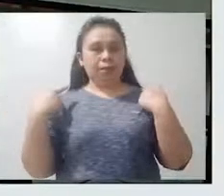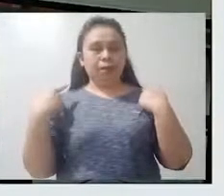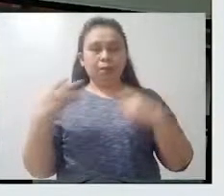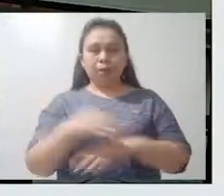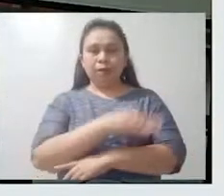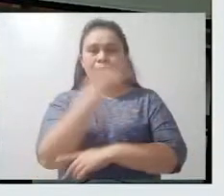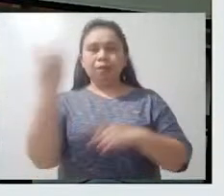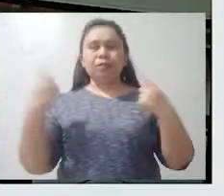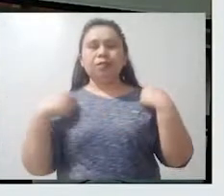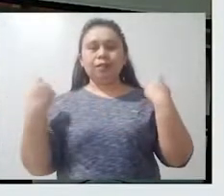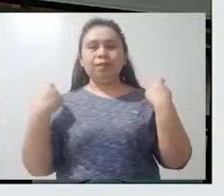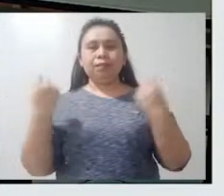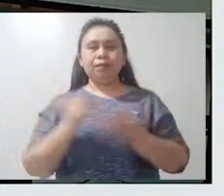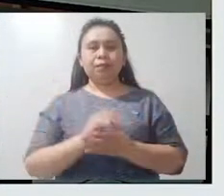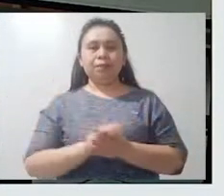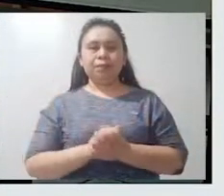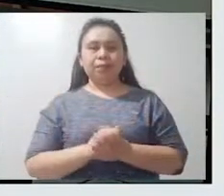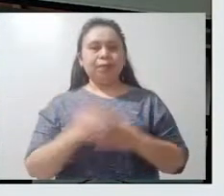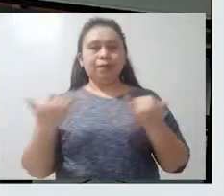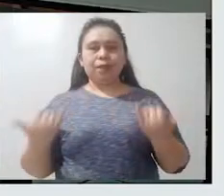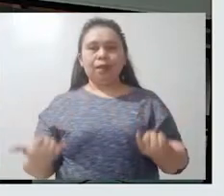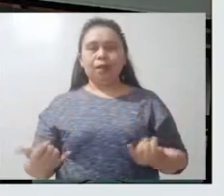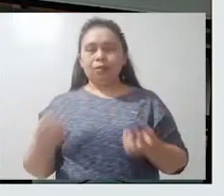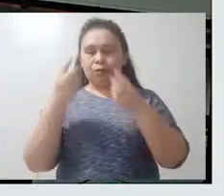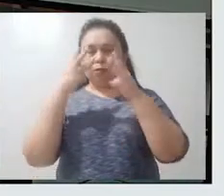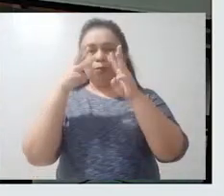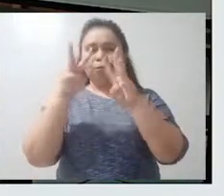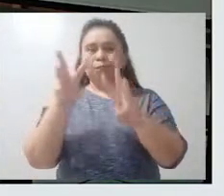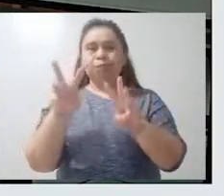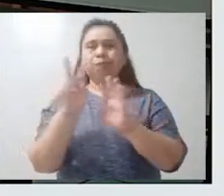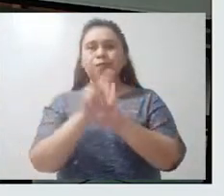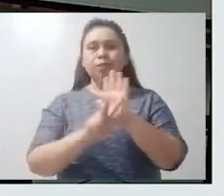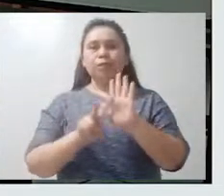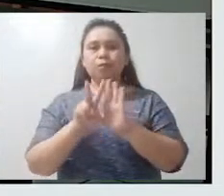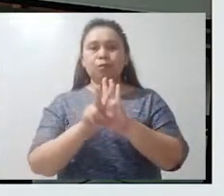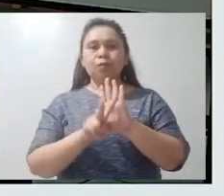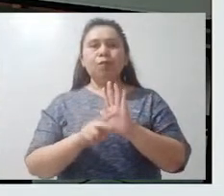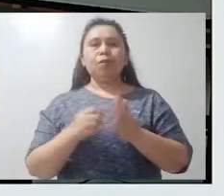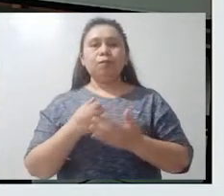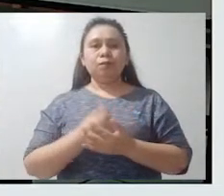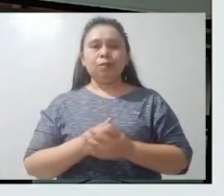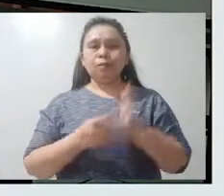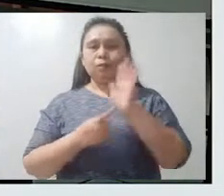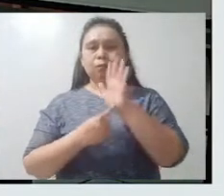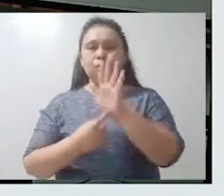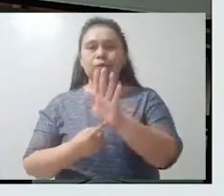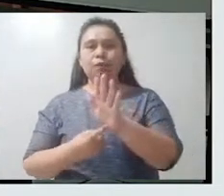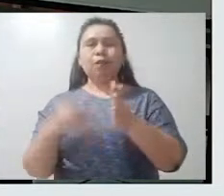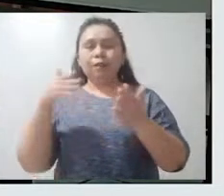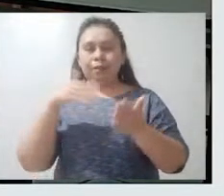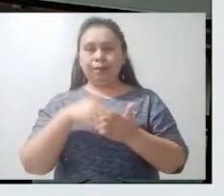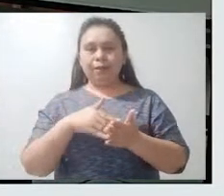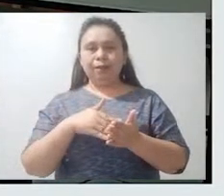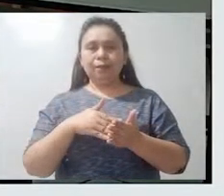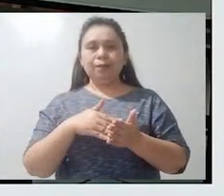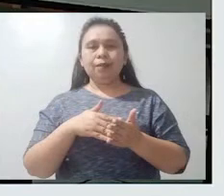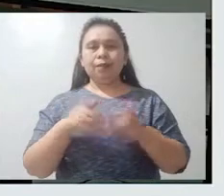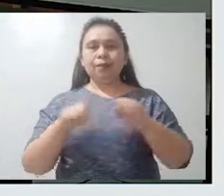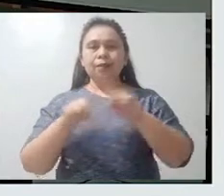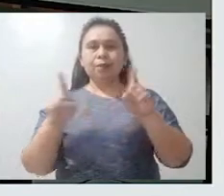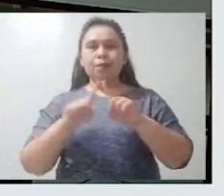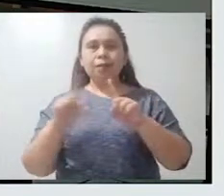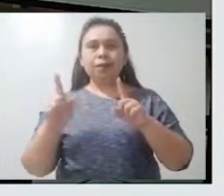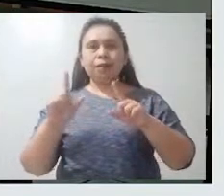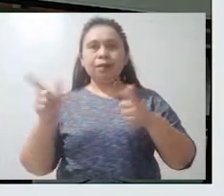There you have it, Fernandino teens. Now, let us watch this video to show once